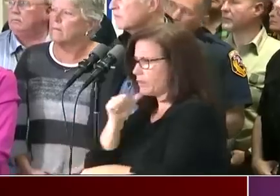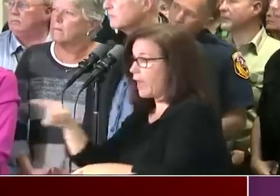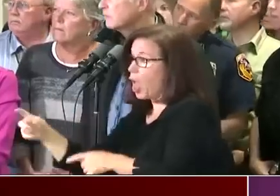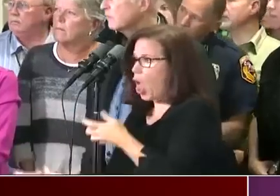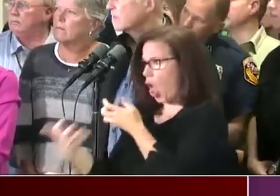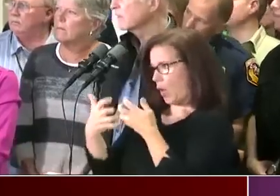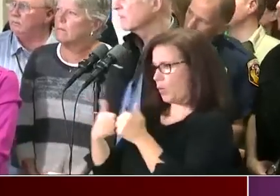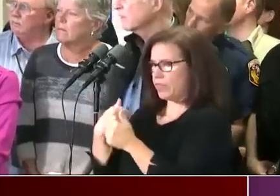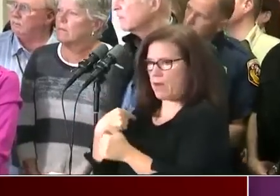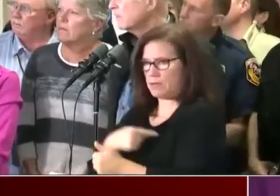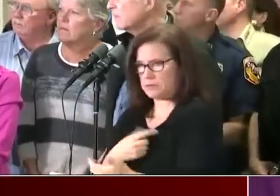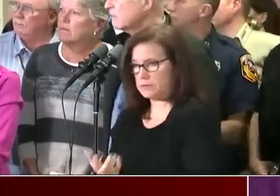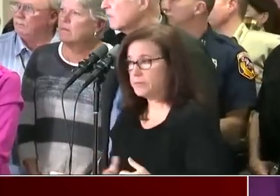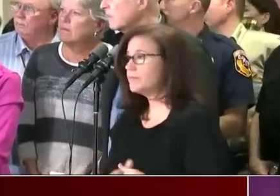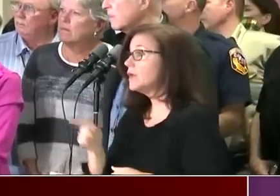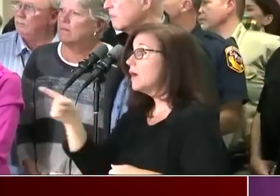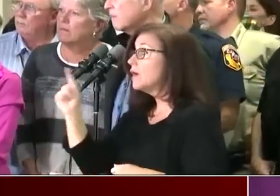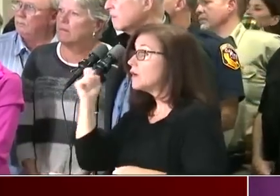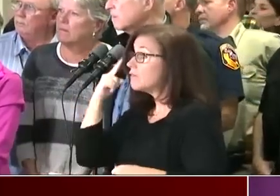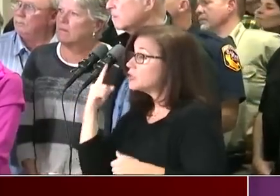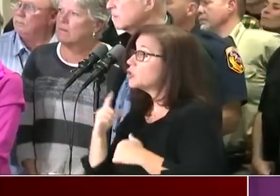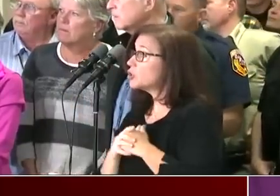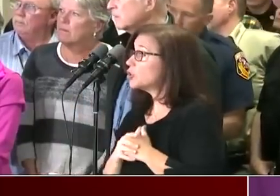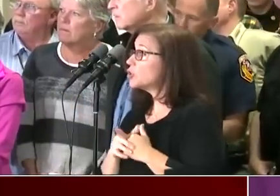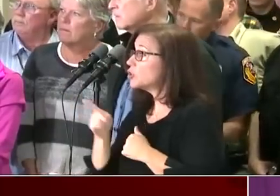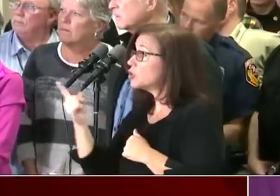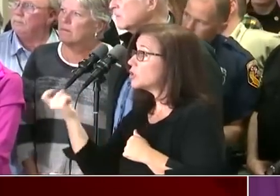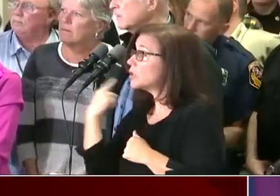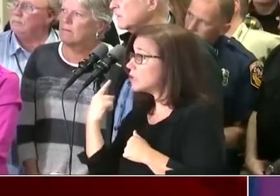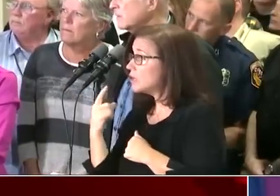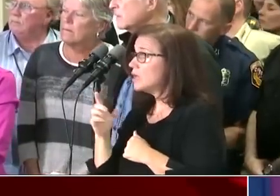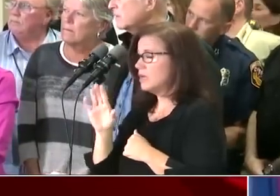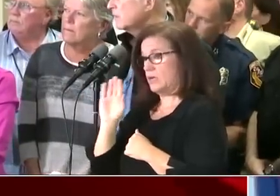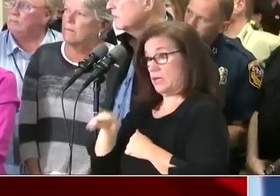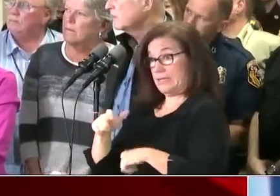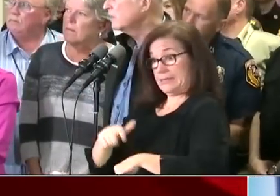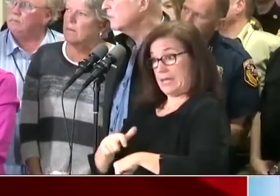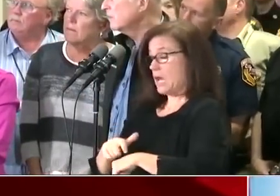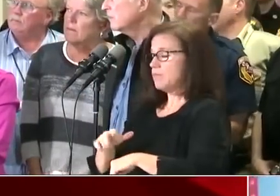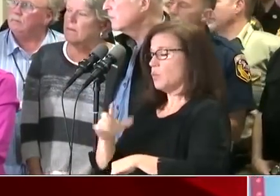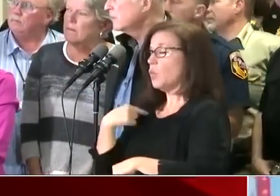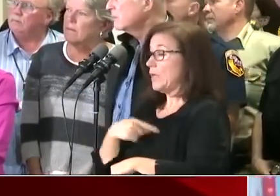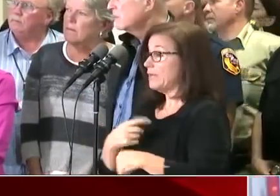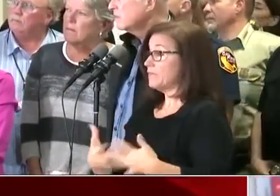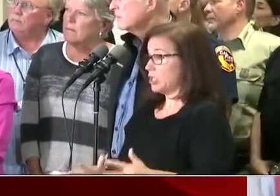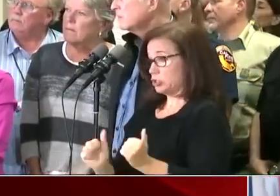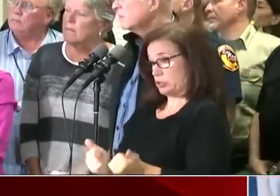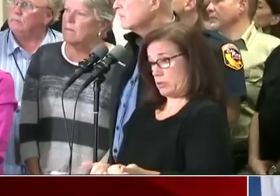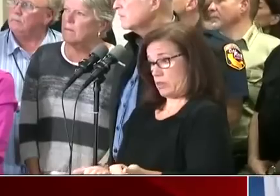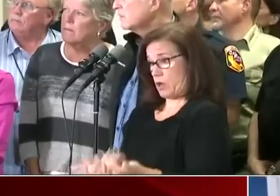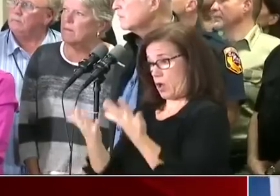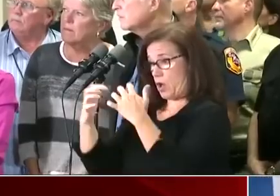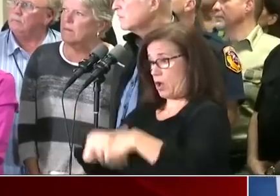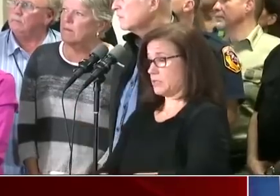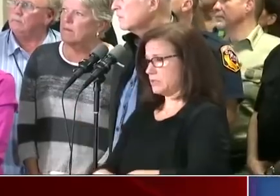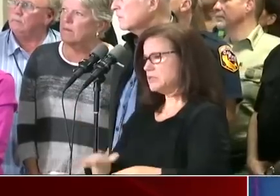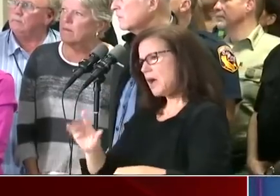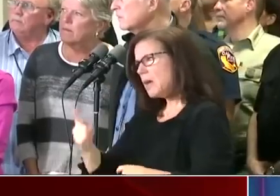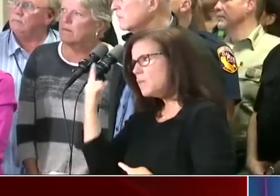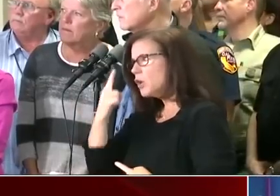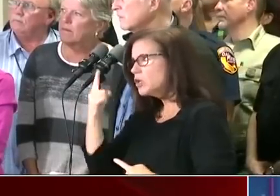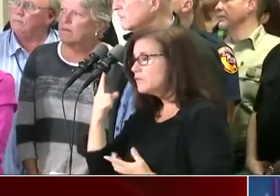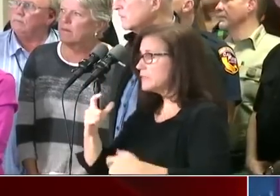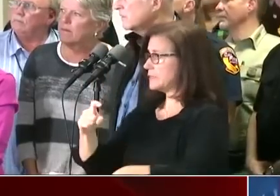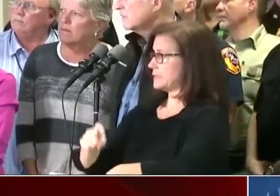about adjusting things. Given the fact we lost a couple hundred homes here, is it time perhaps for the state or for the county to start implementing